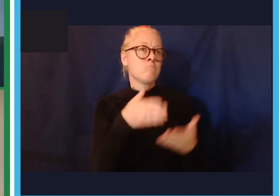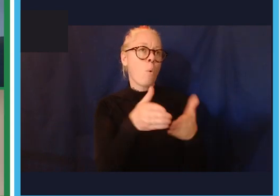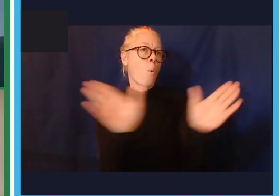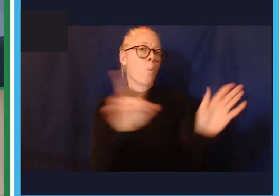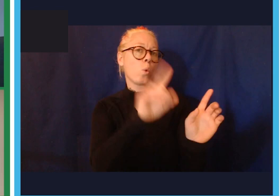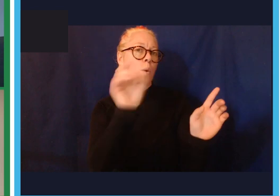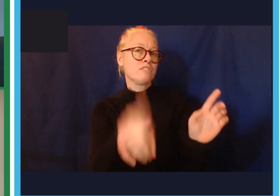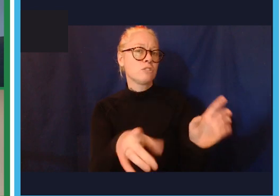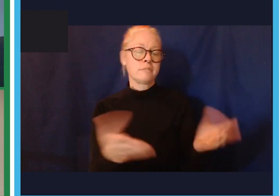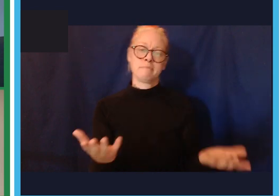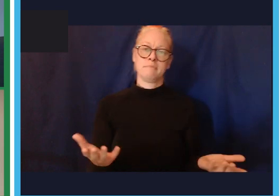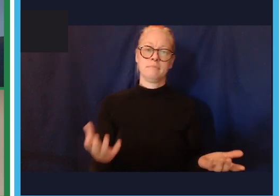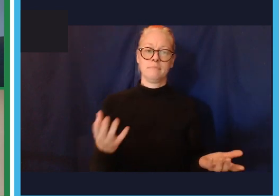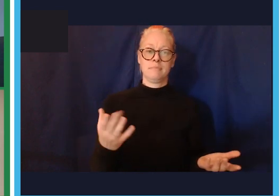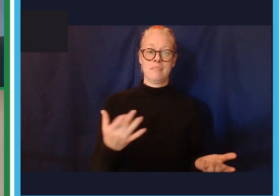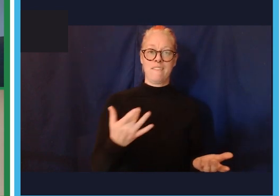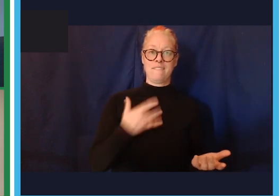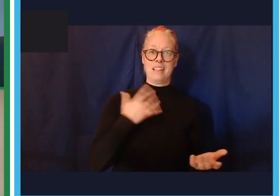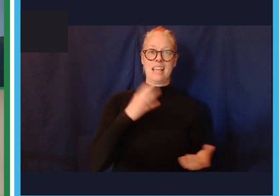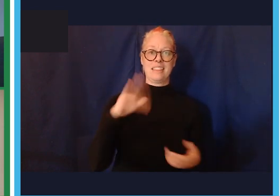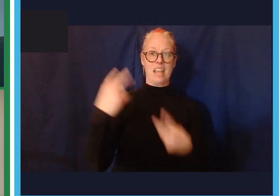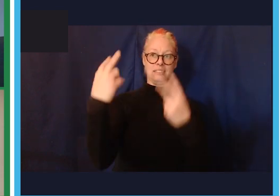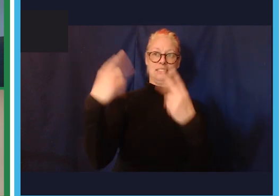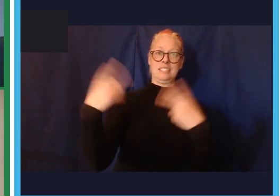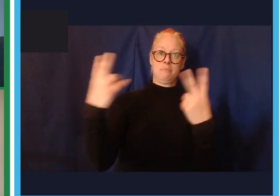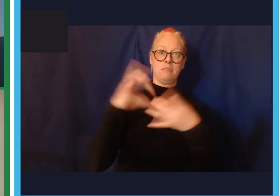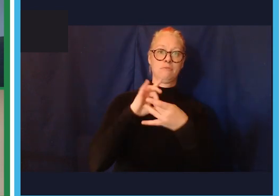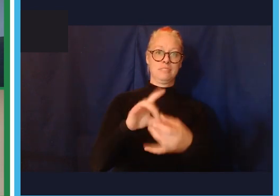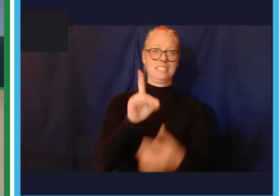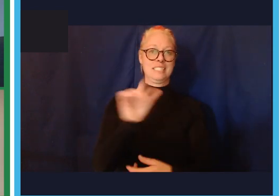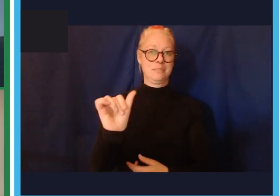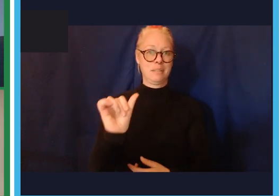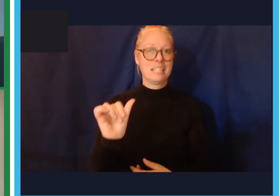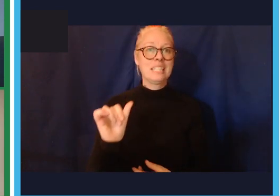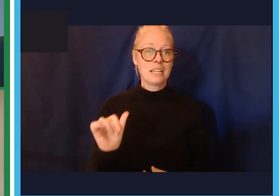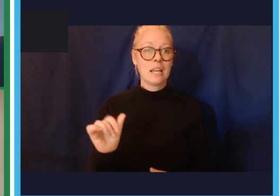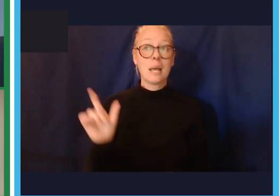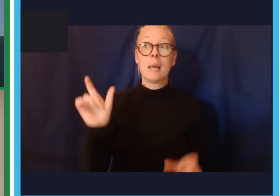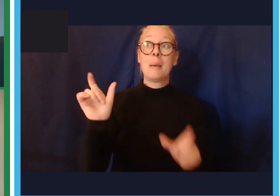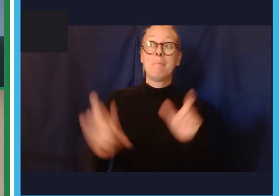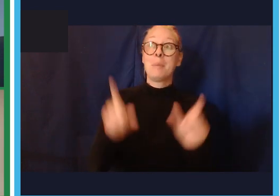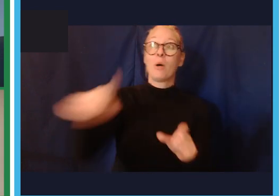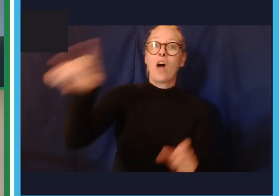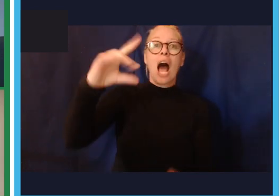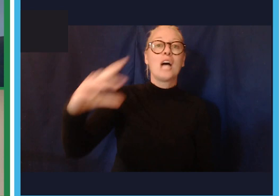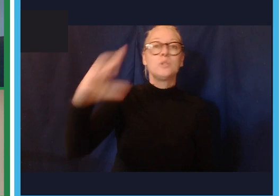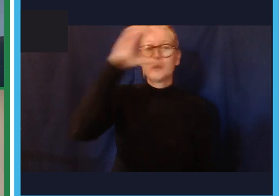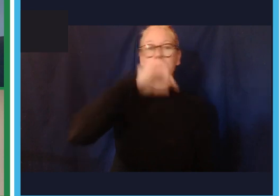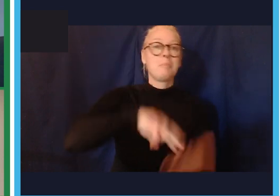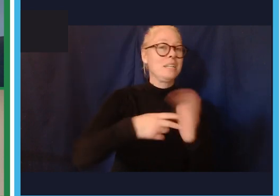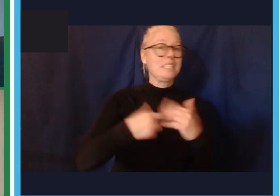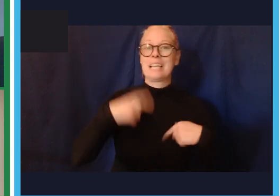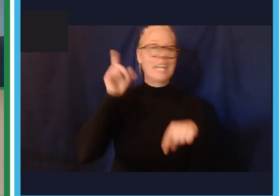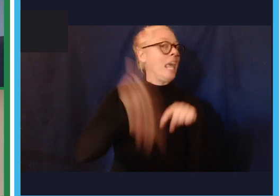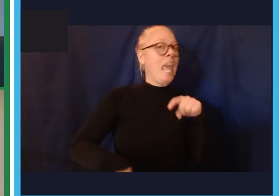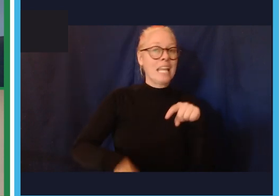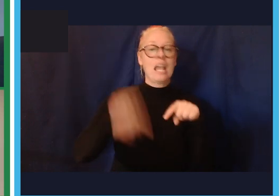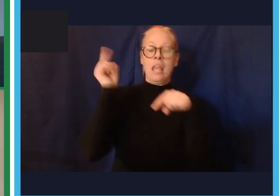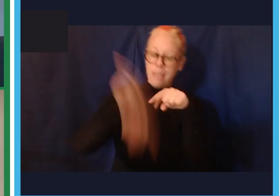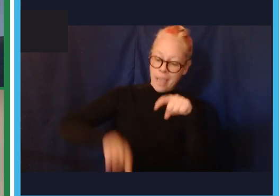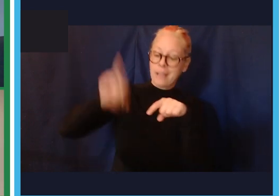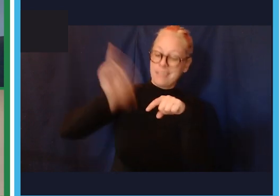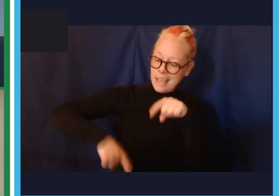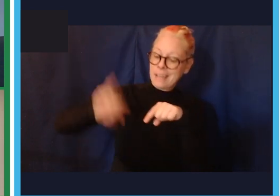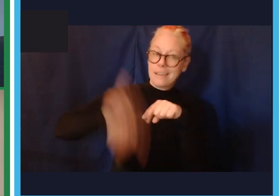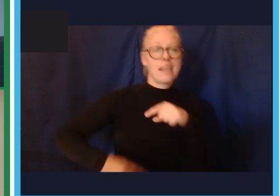certain things. And maybe in some cases that's the truth. But I think in many other ways, do you also feel though that